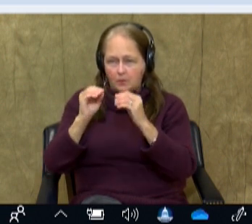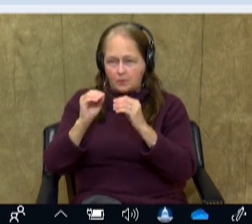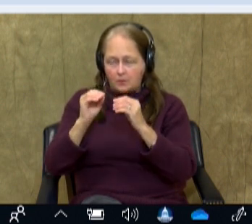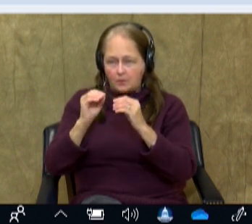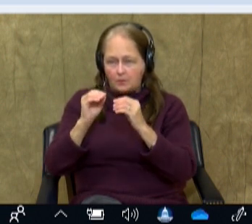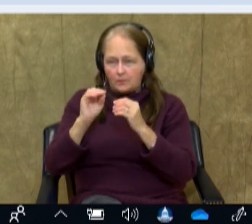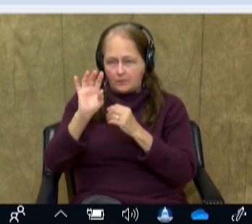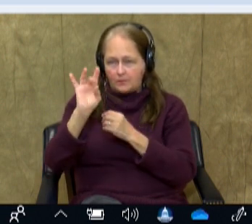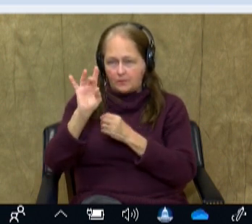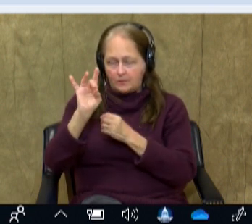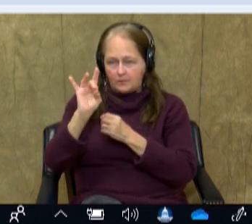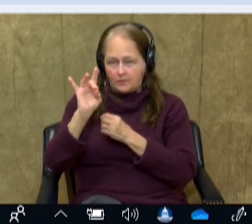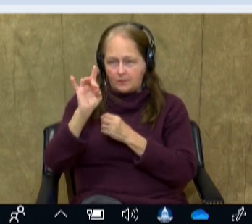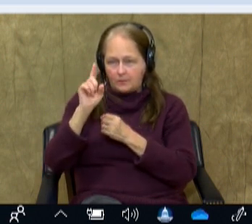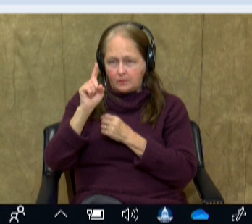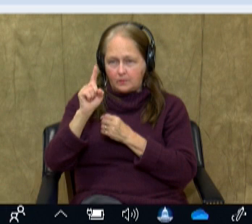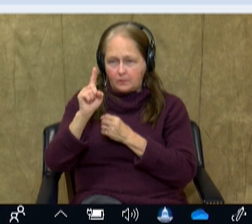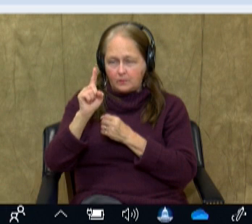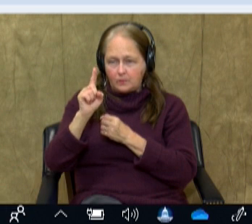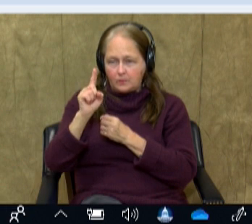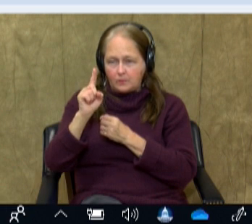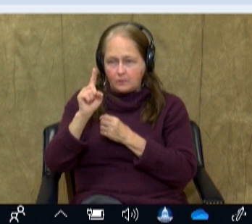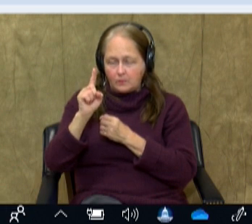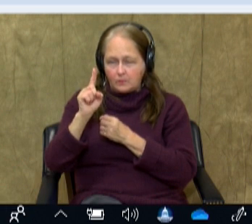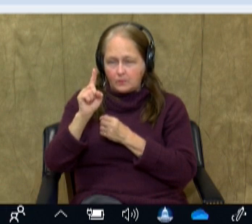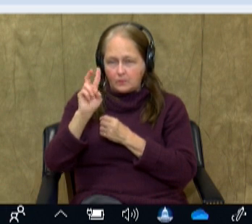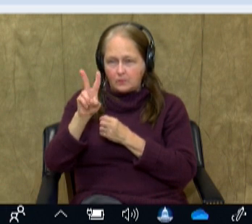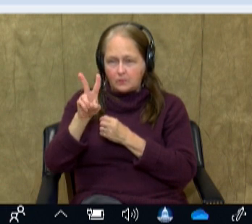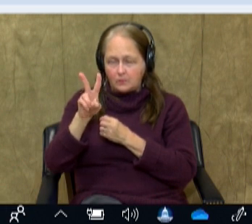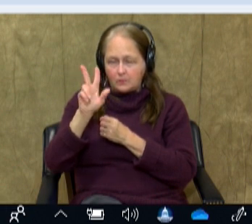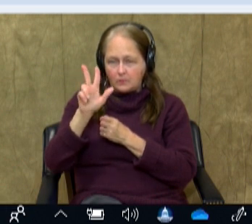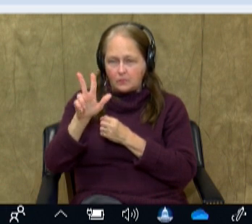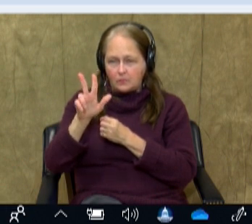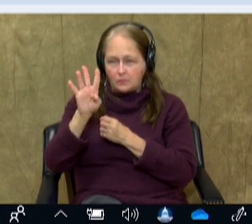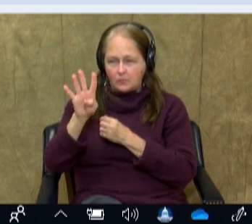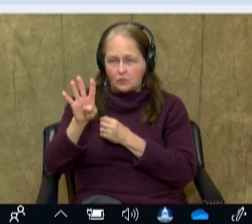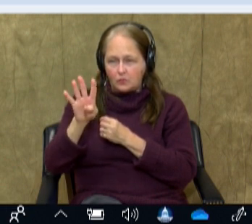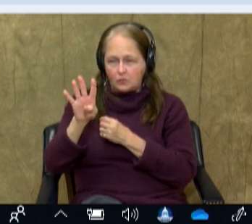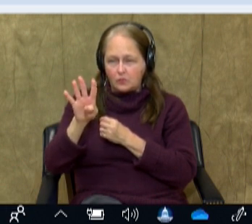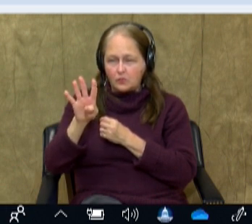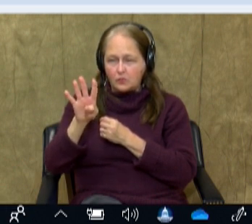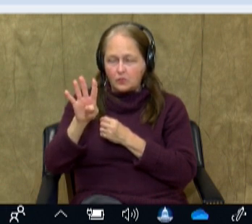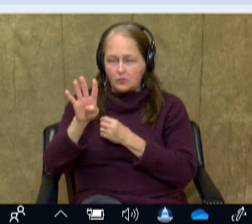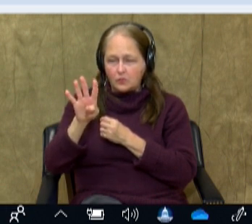So let's look at 8s. We have 1, 2, 3,